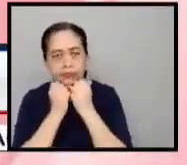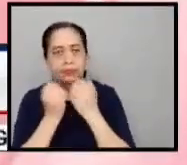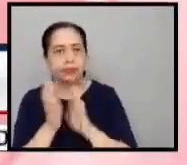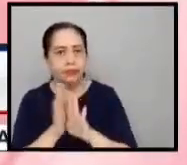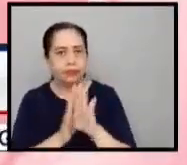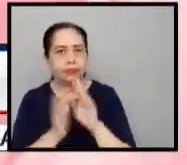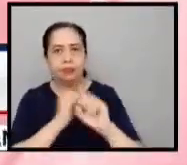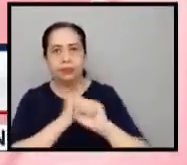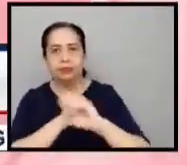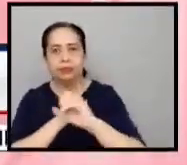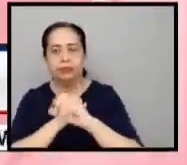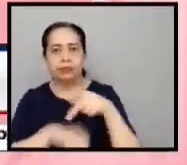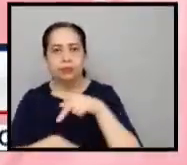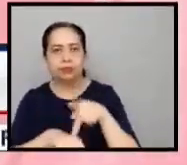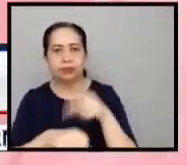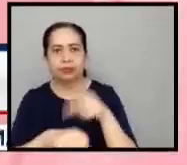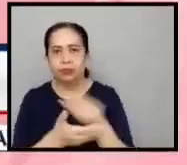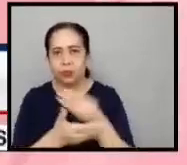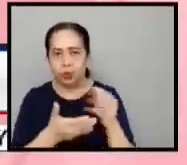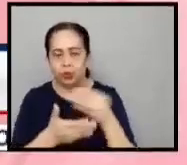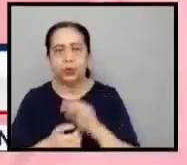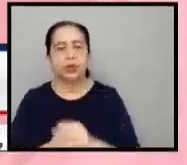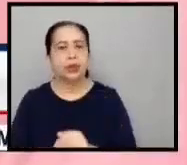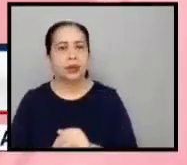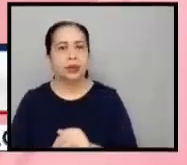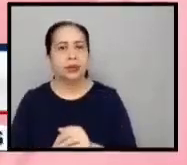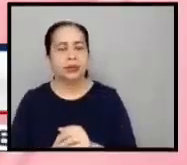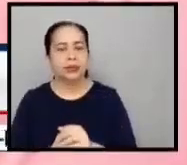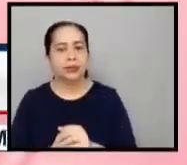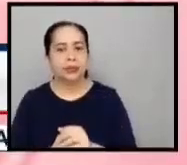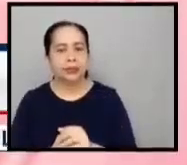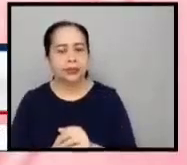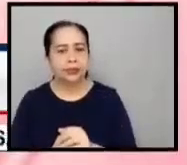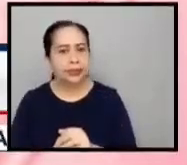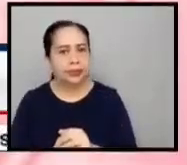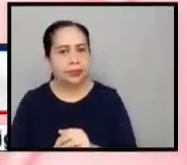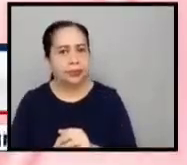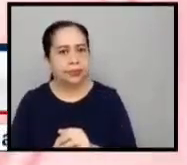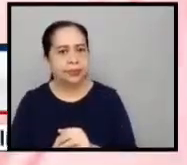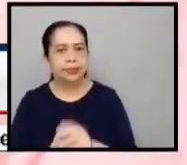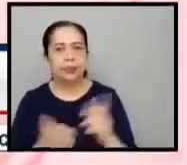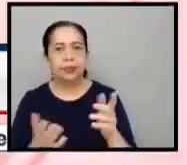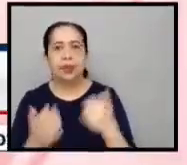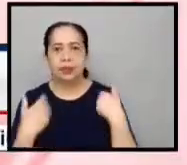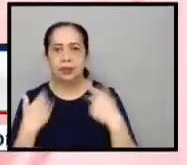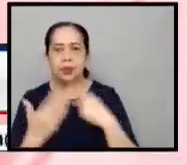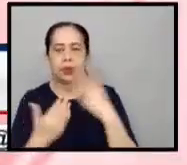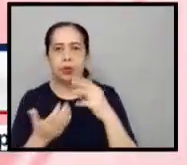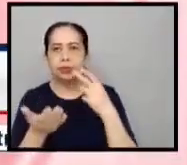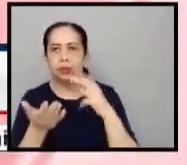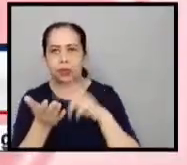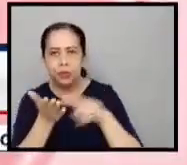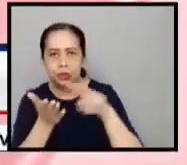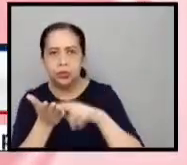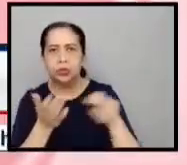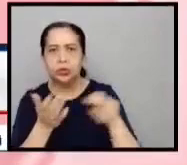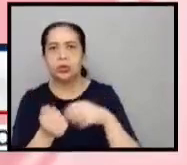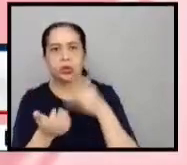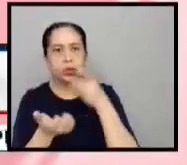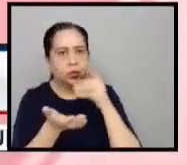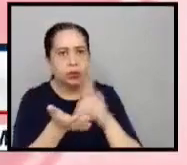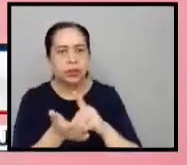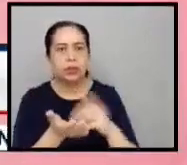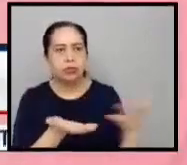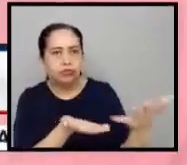of Philippine music as an art form, the program of research, documentation, and publication of Philippine music